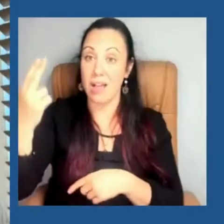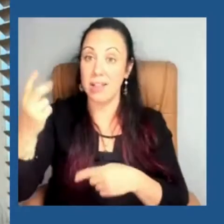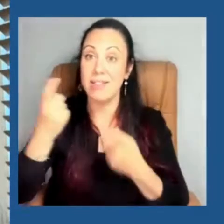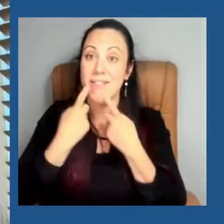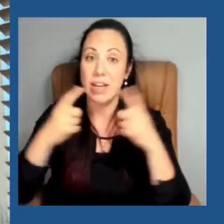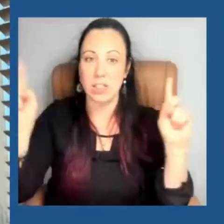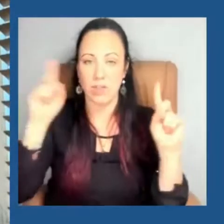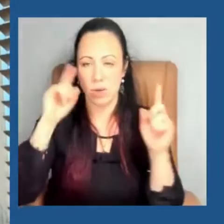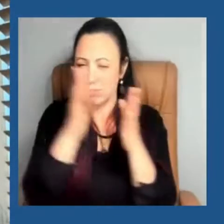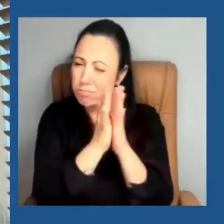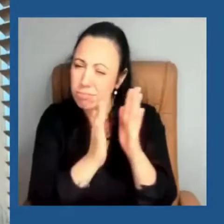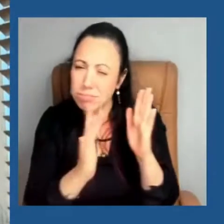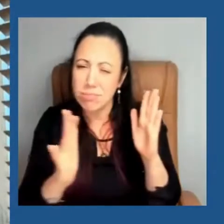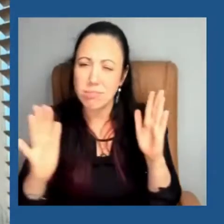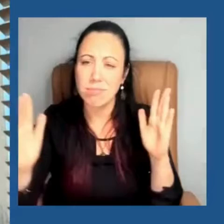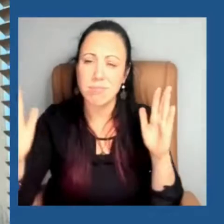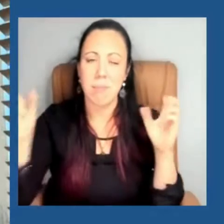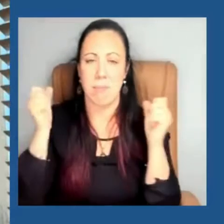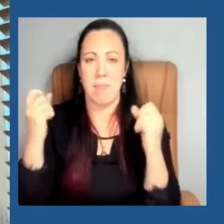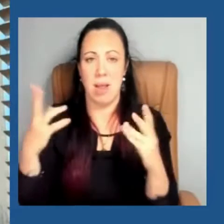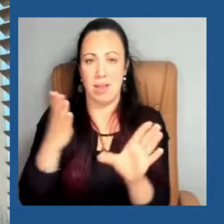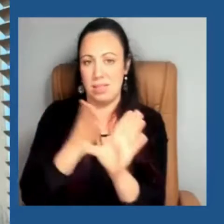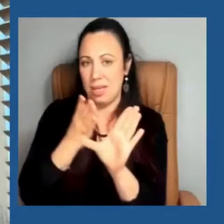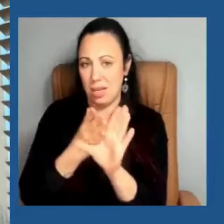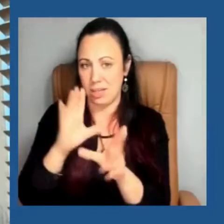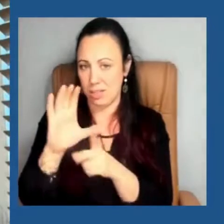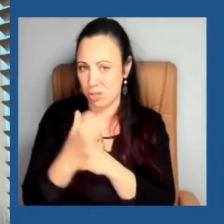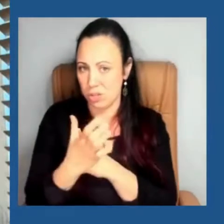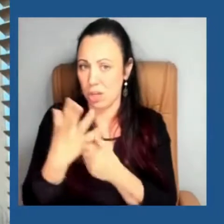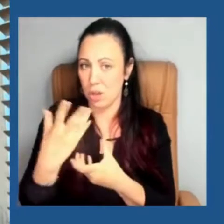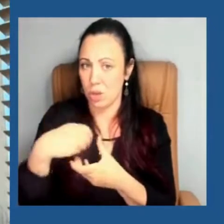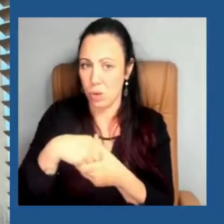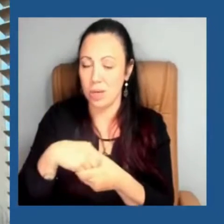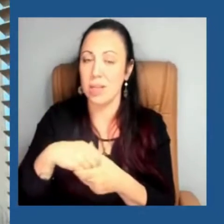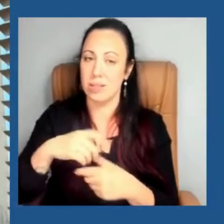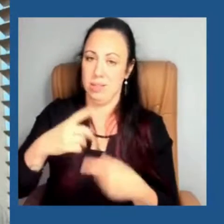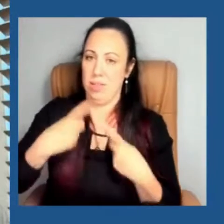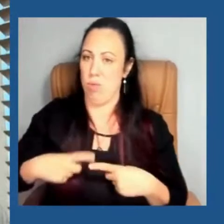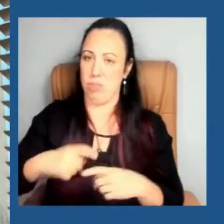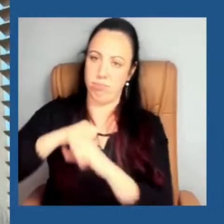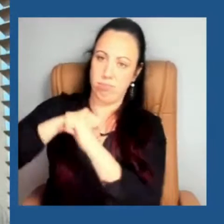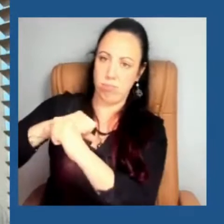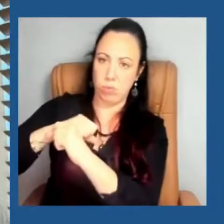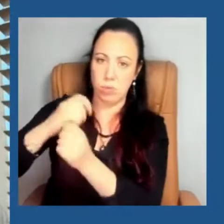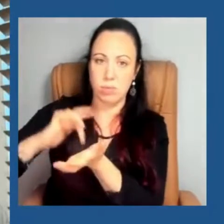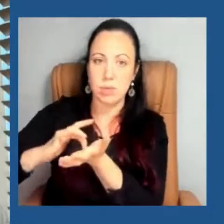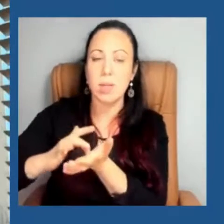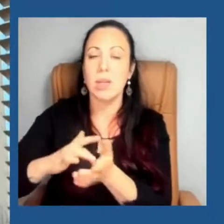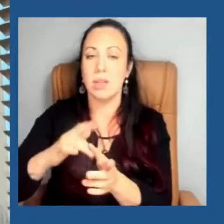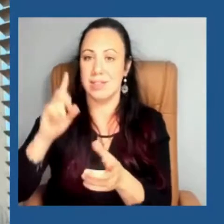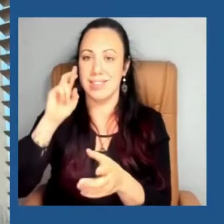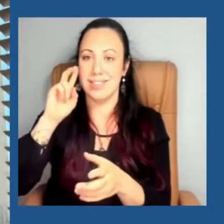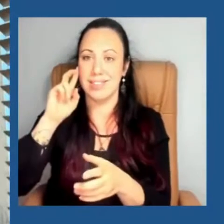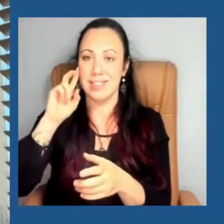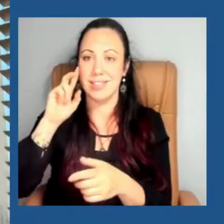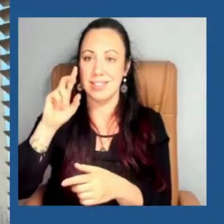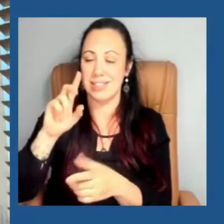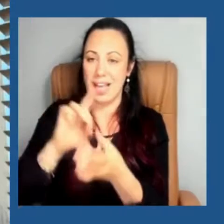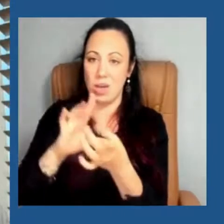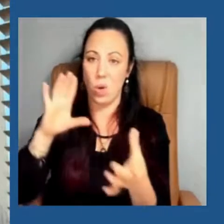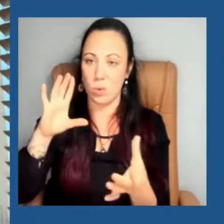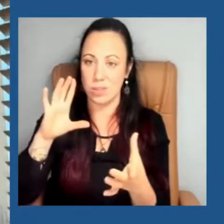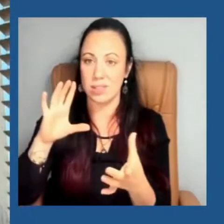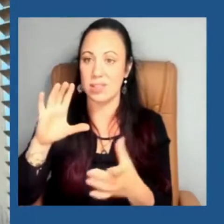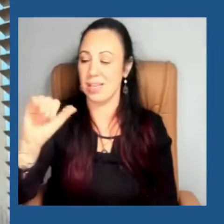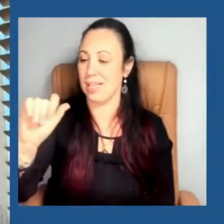of serious psychiatric conditions, including treatment-resistant depression, mania, psychosis, and catatonia, but it can